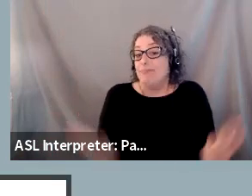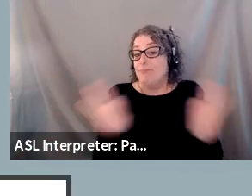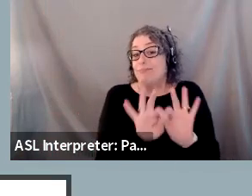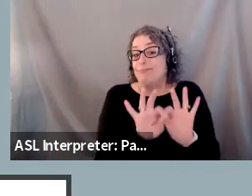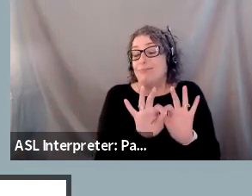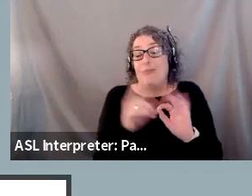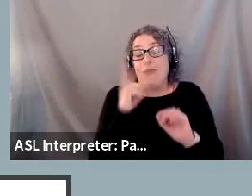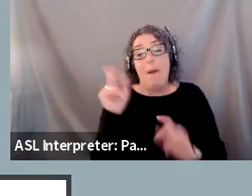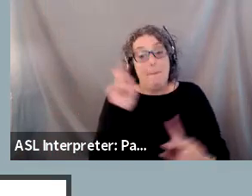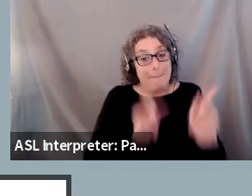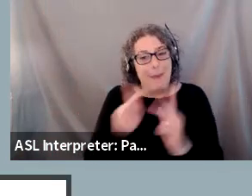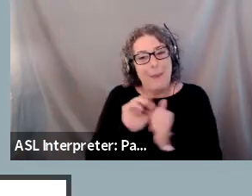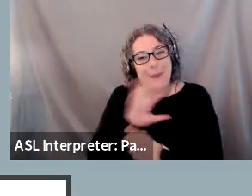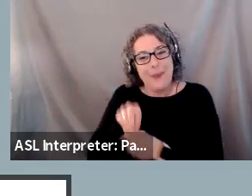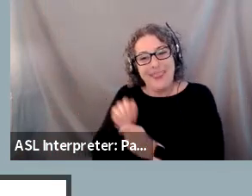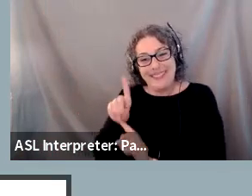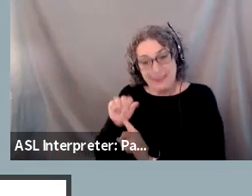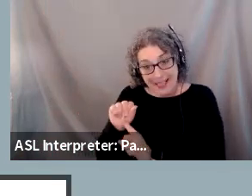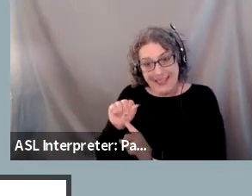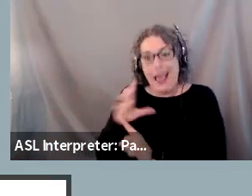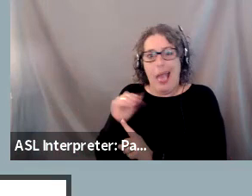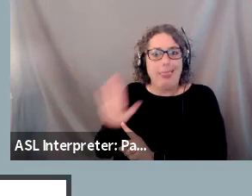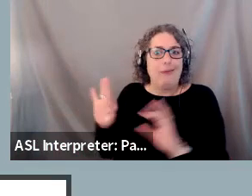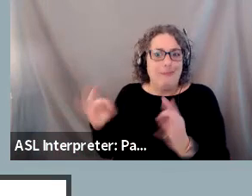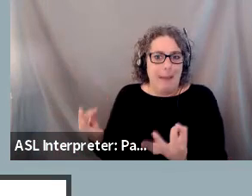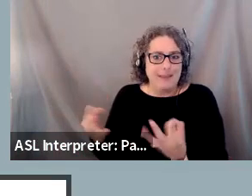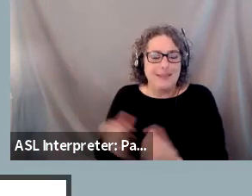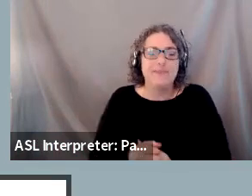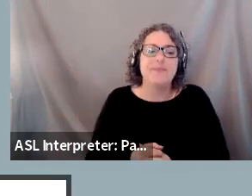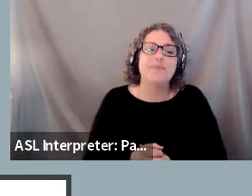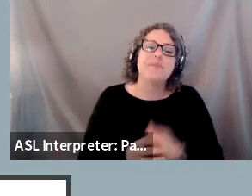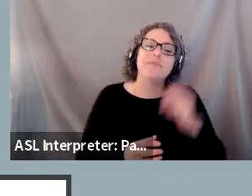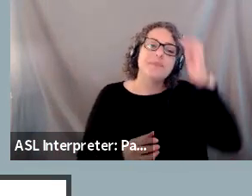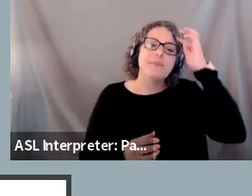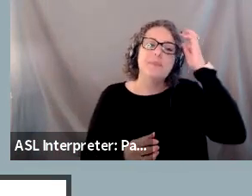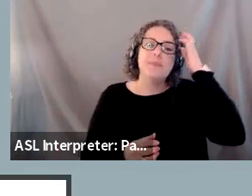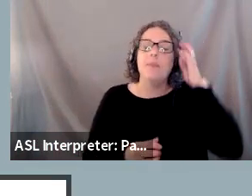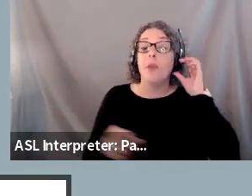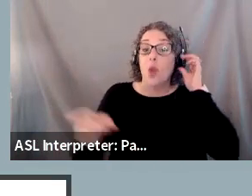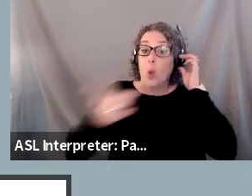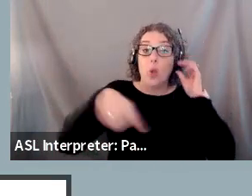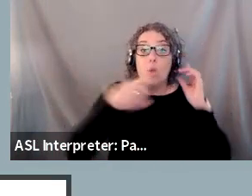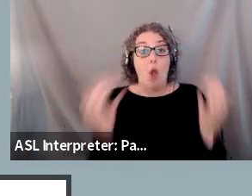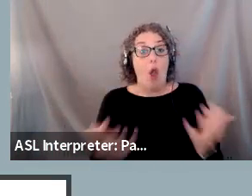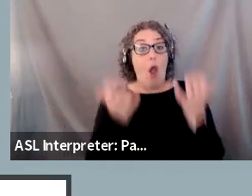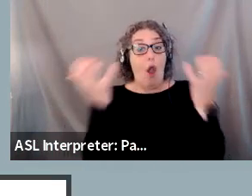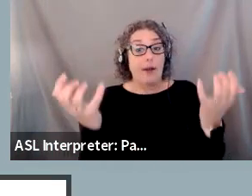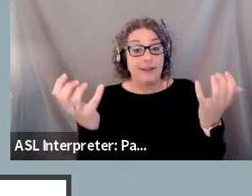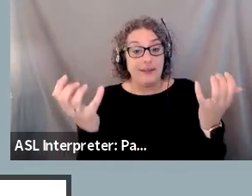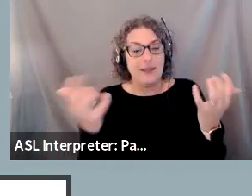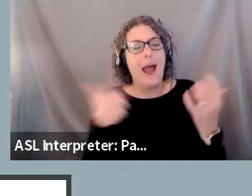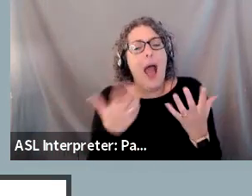with disabilities and their families. And one of the things I think we want you to leave today is with the